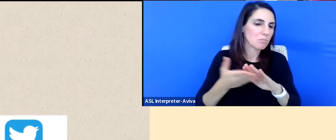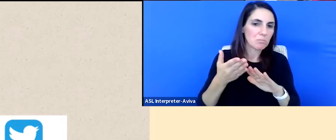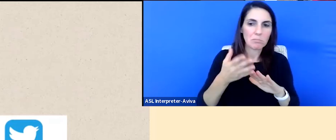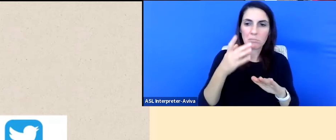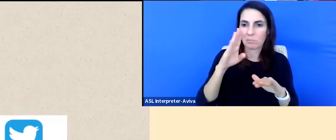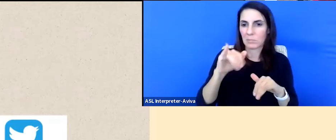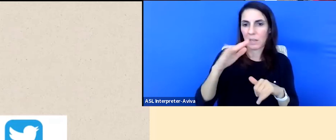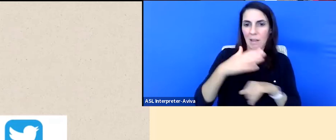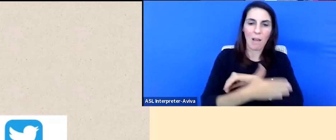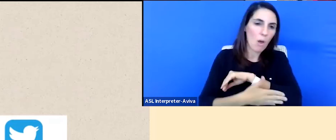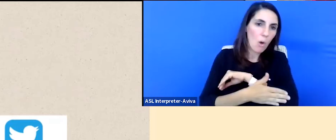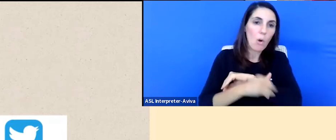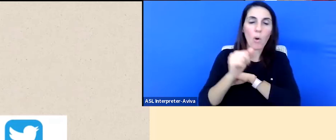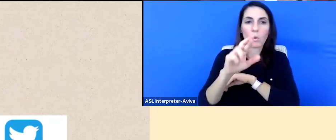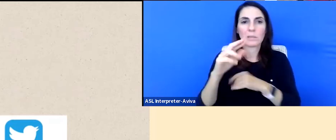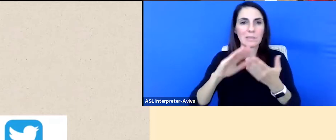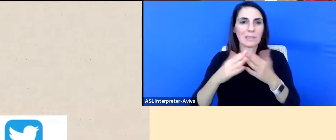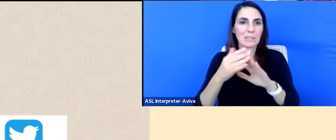Miami.